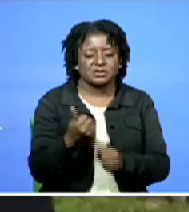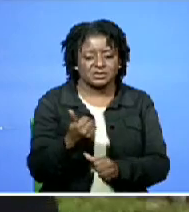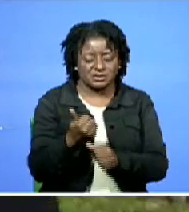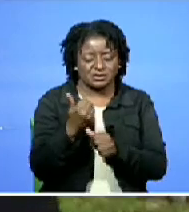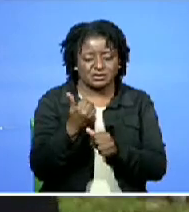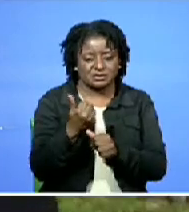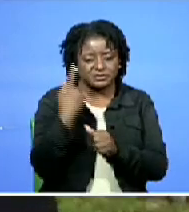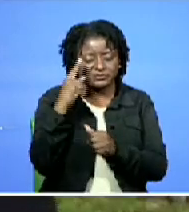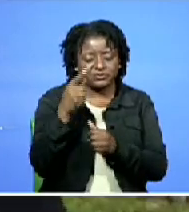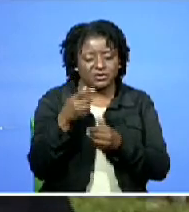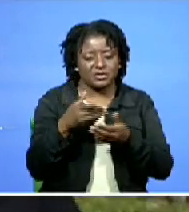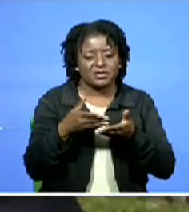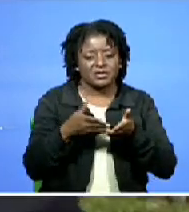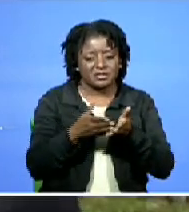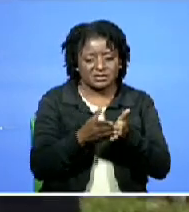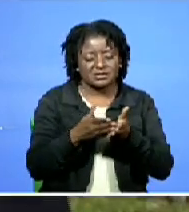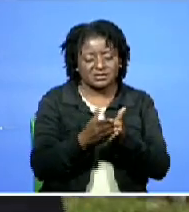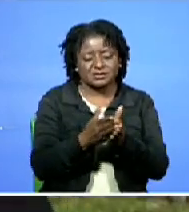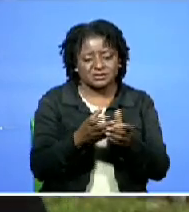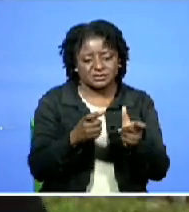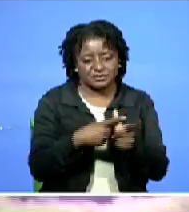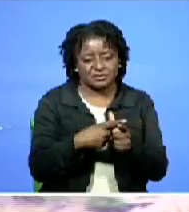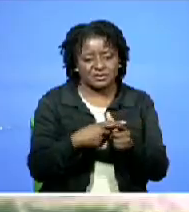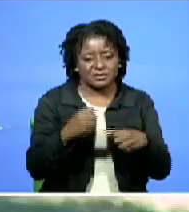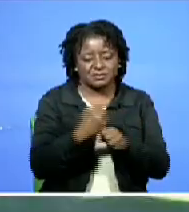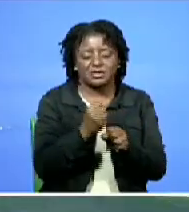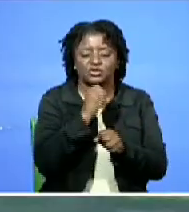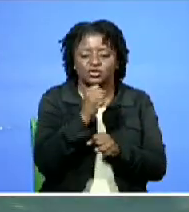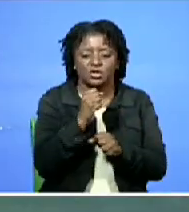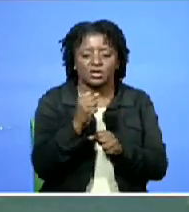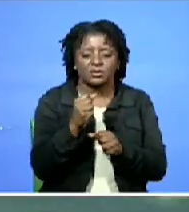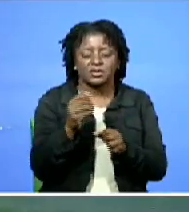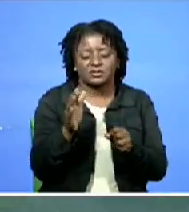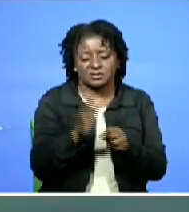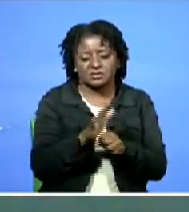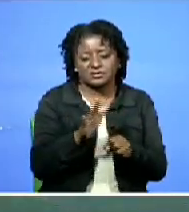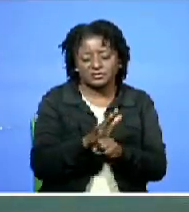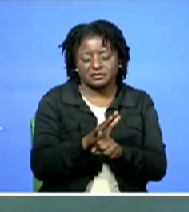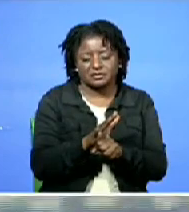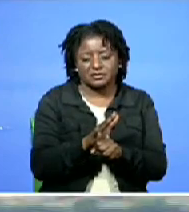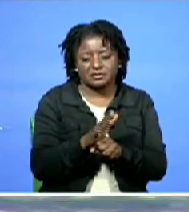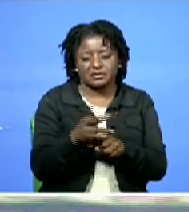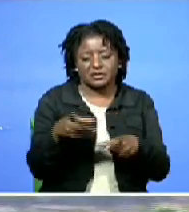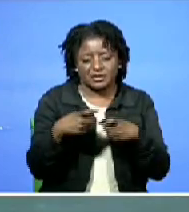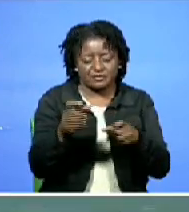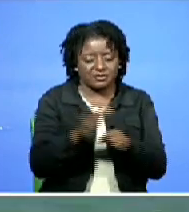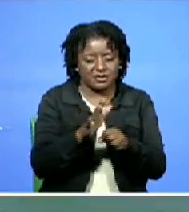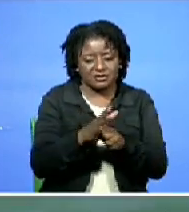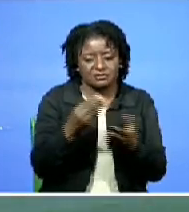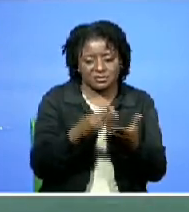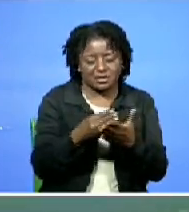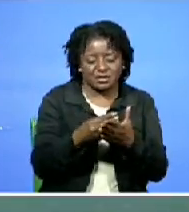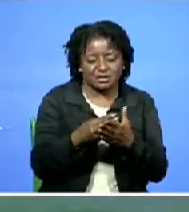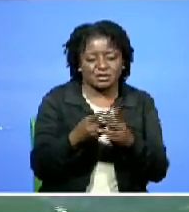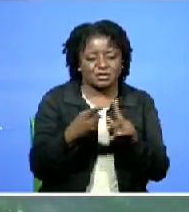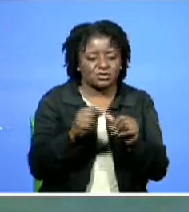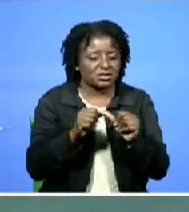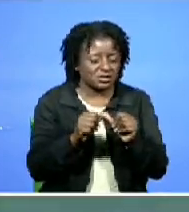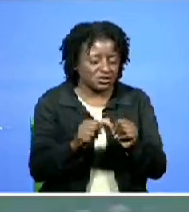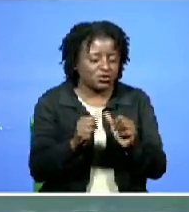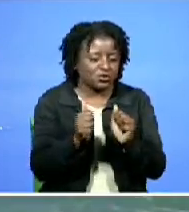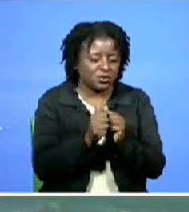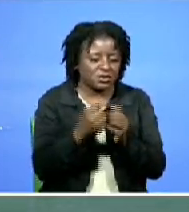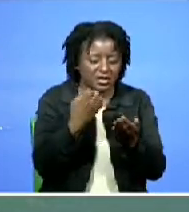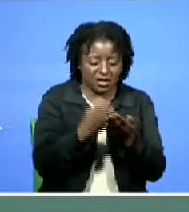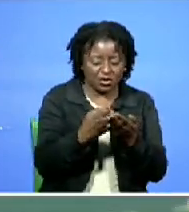and to be able to make sure that we adequately fund the activity so that we can continue with the kind of economic growth and development